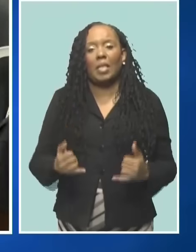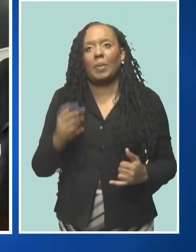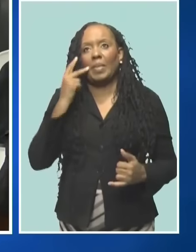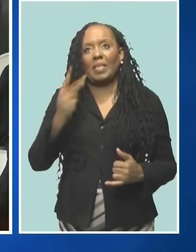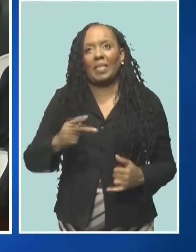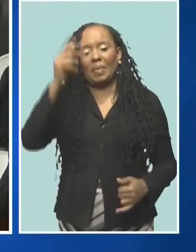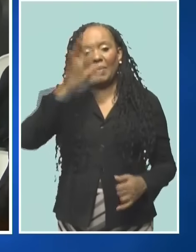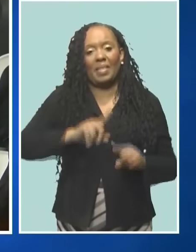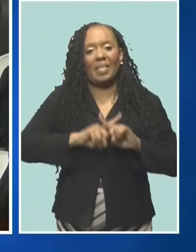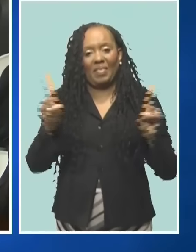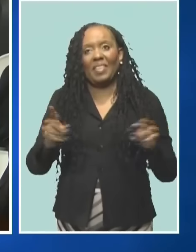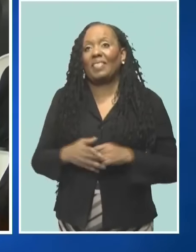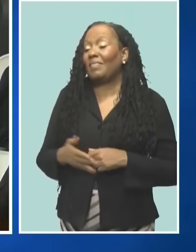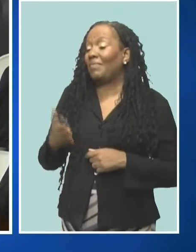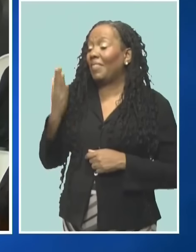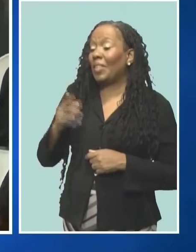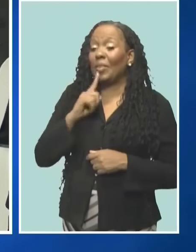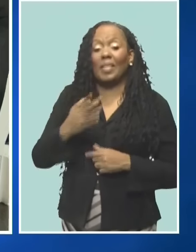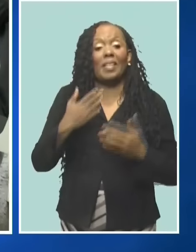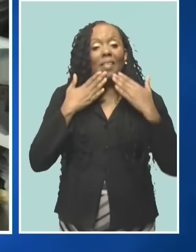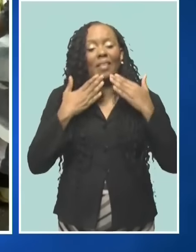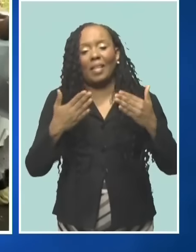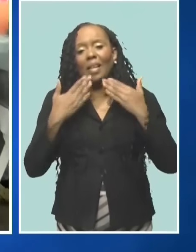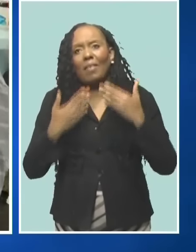I'm thankful for this opportunity this morning